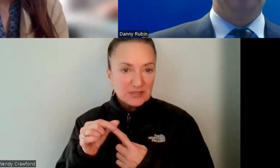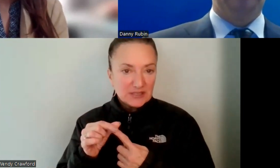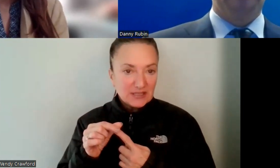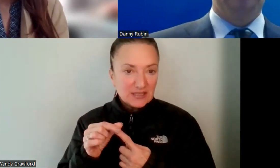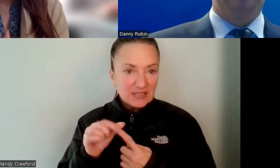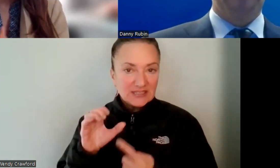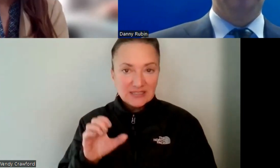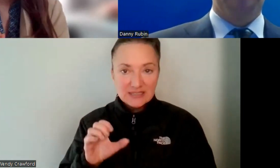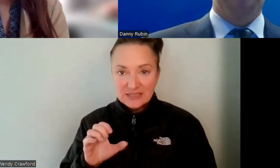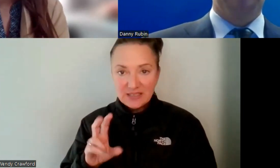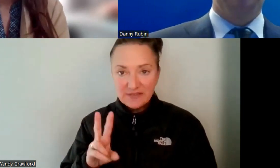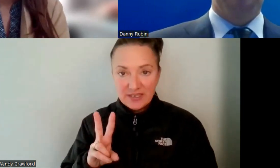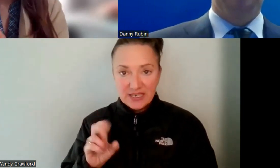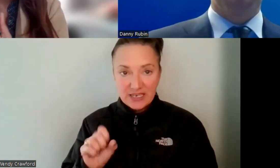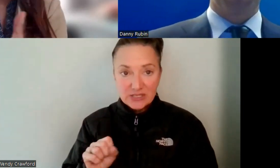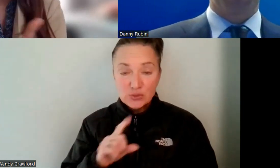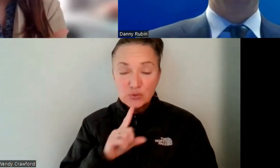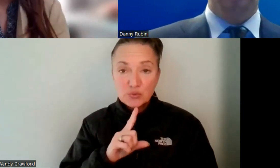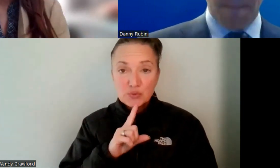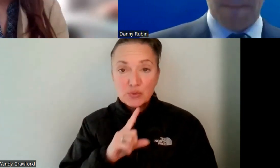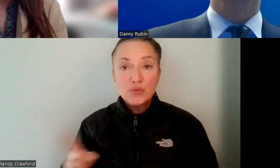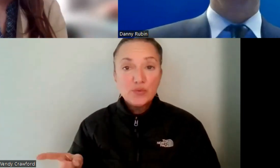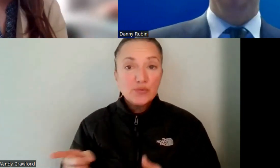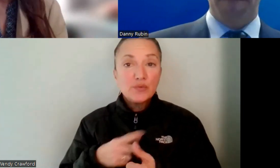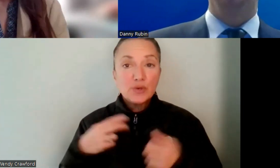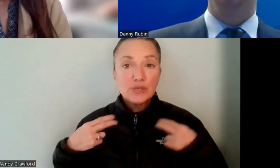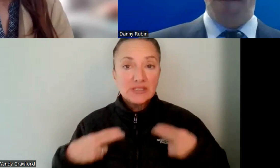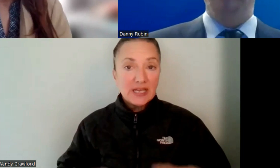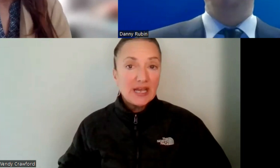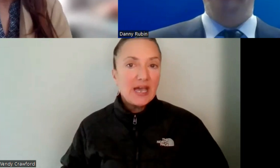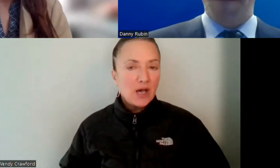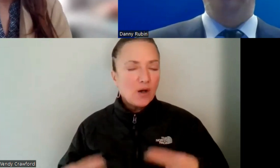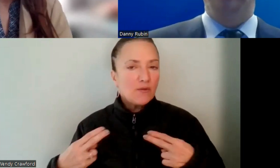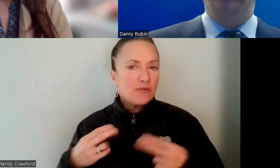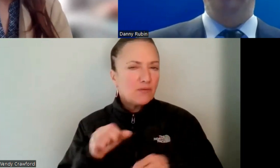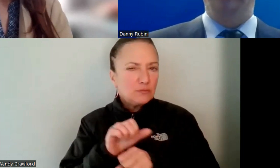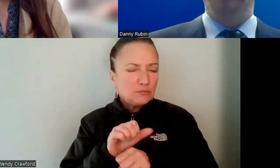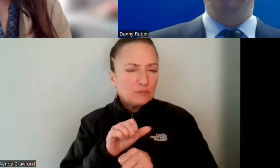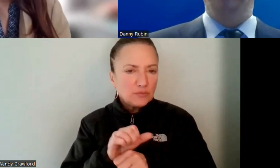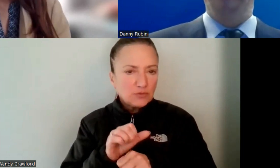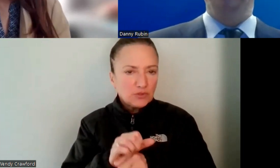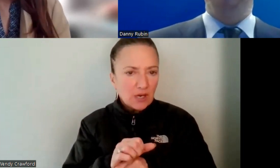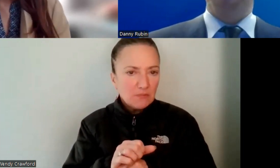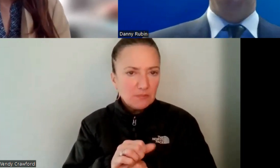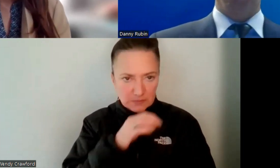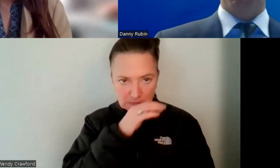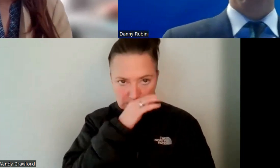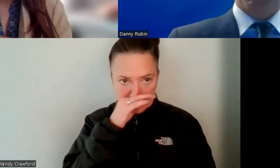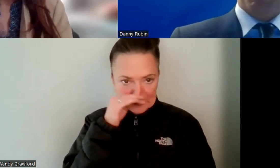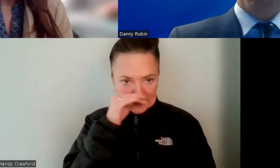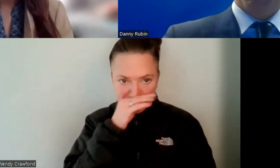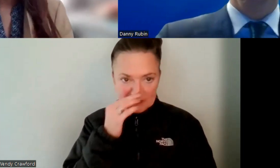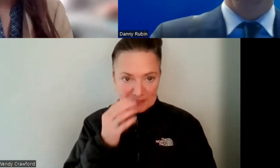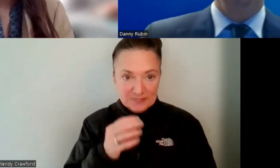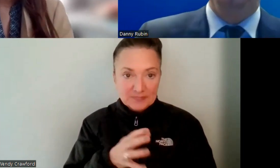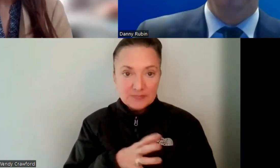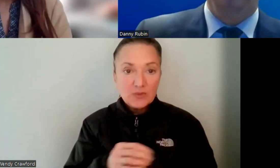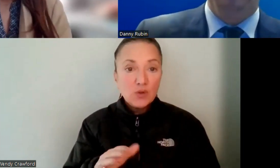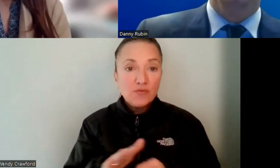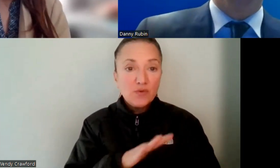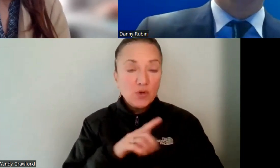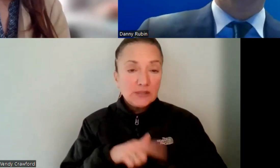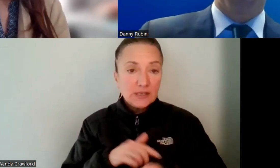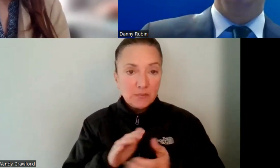Pharmacy was my first ever healthcare setting job. So, and also I was doing full-time